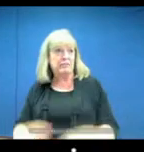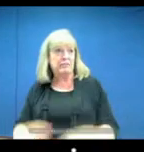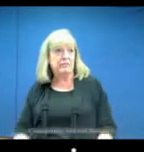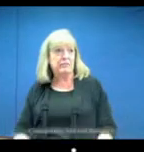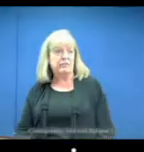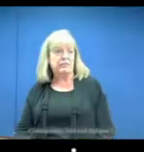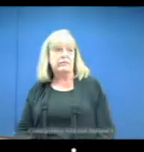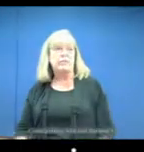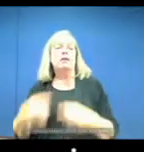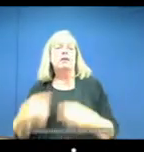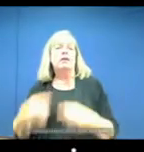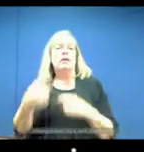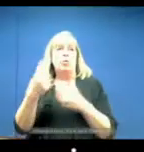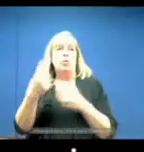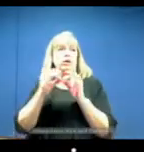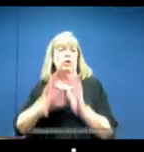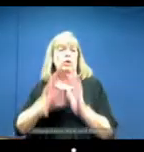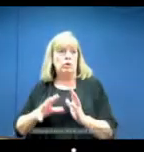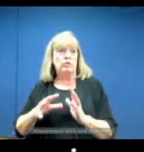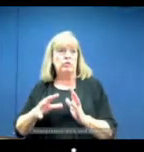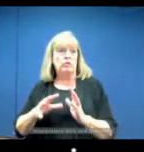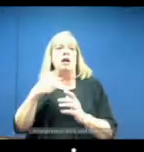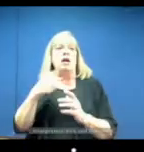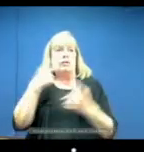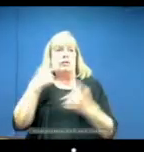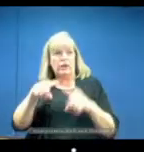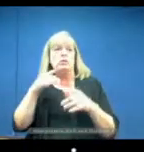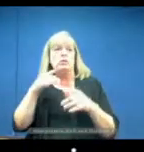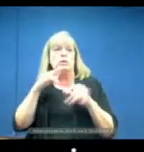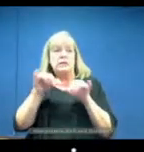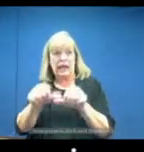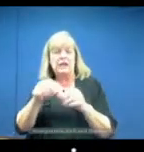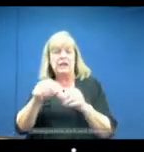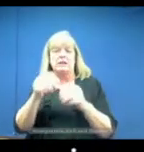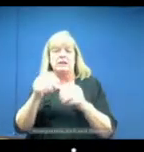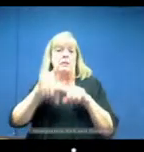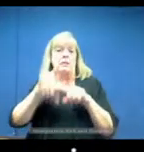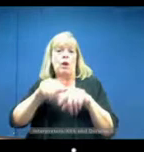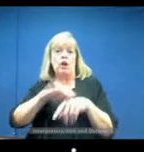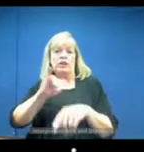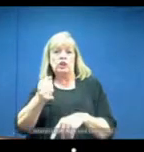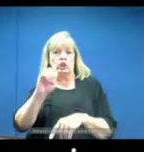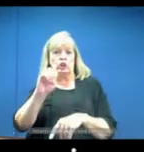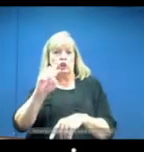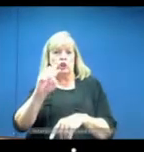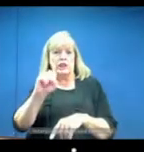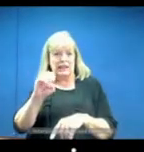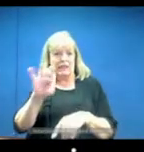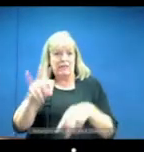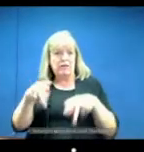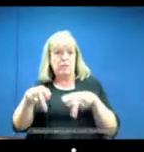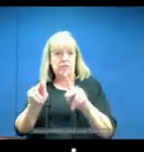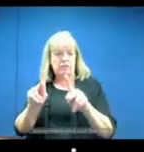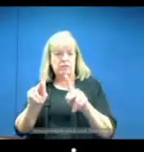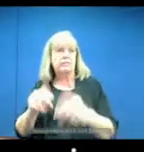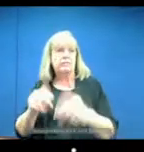One of the interpreters has agreed to stay. It's up to Jesse if we can extend the time or not.